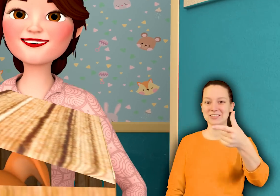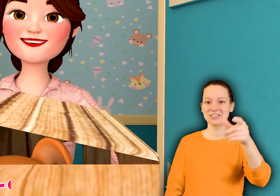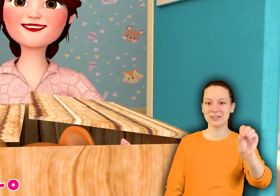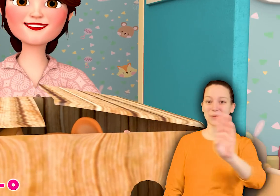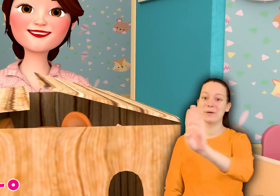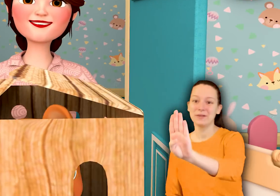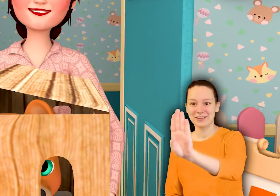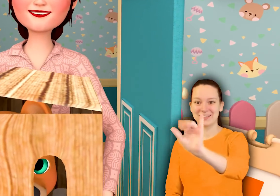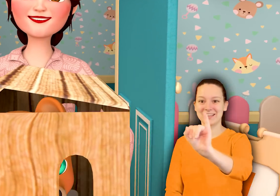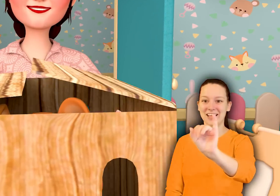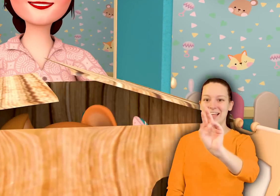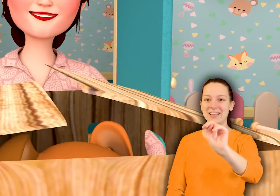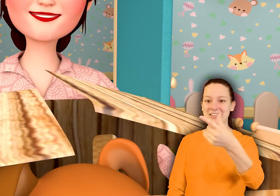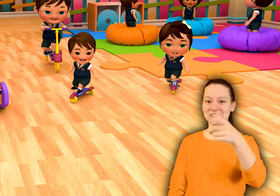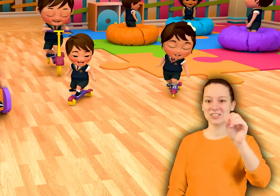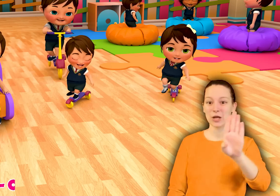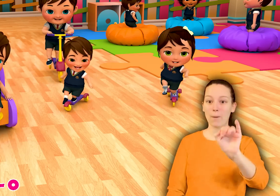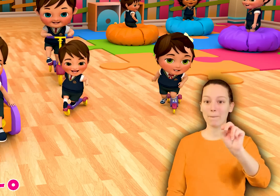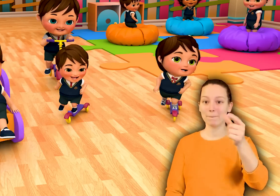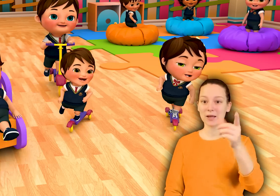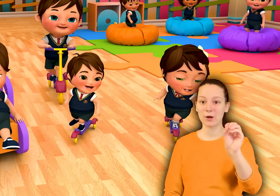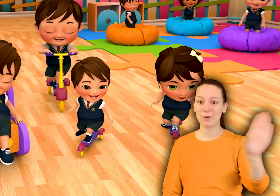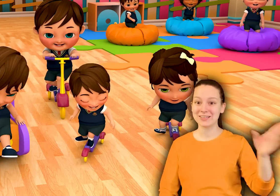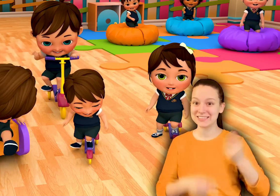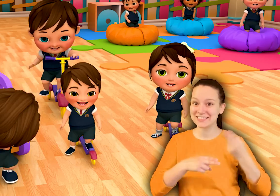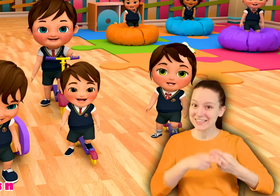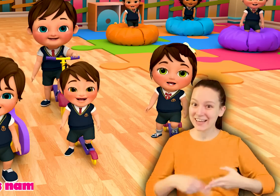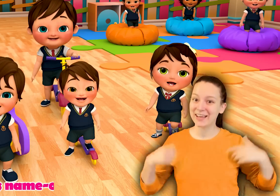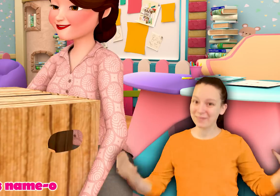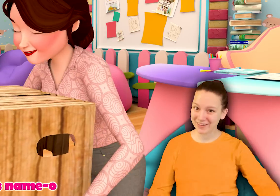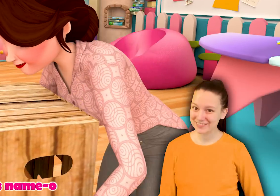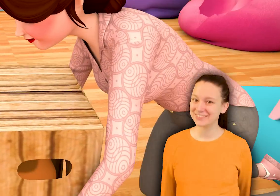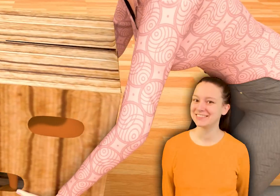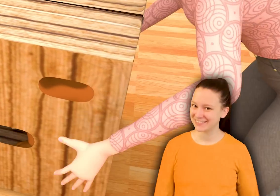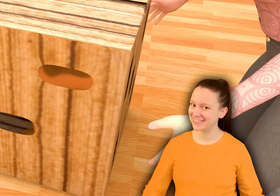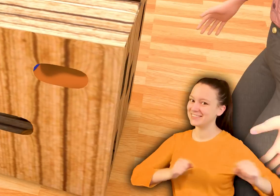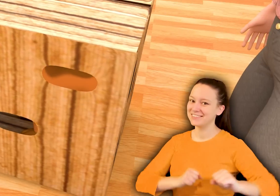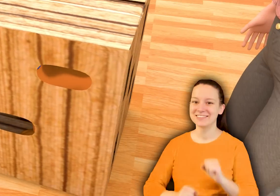n g o b i n g o when Bingo was his